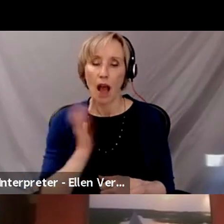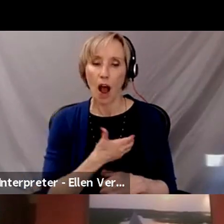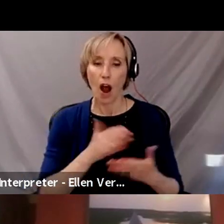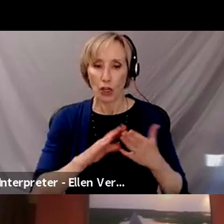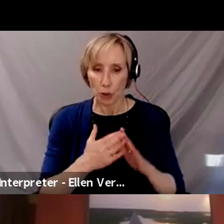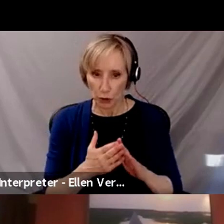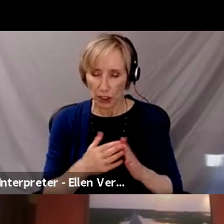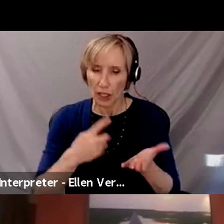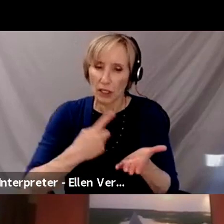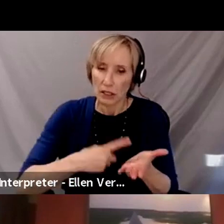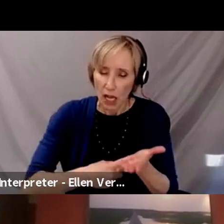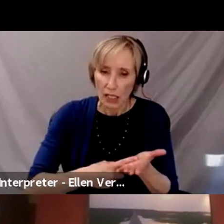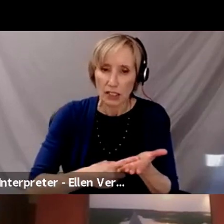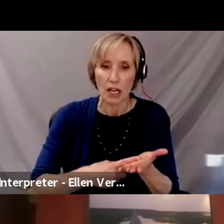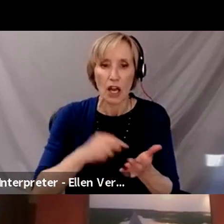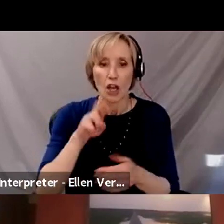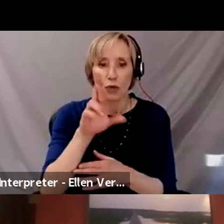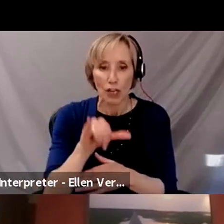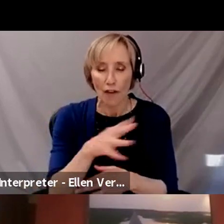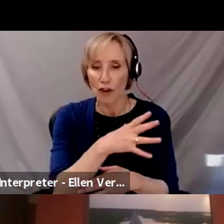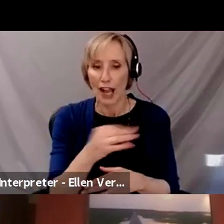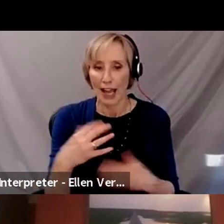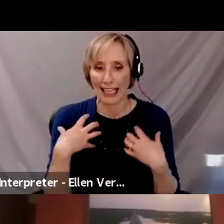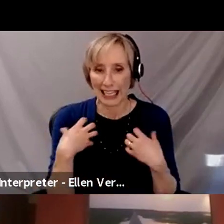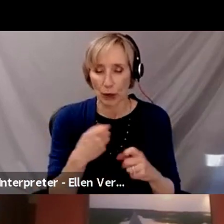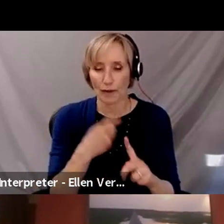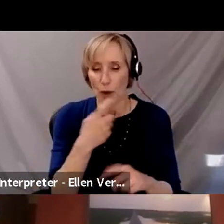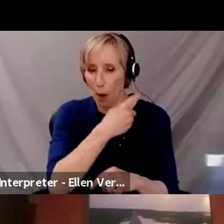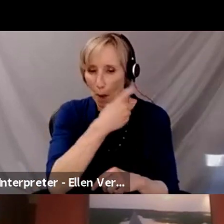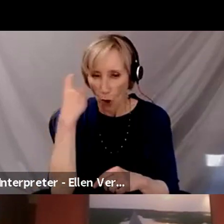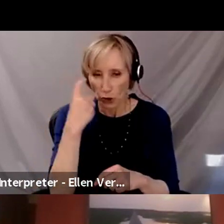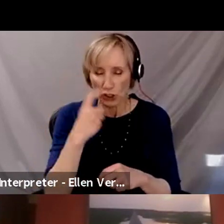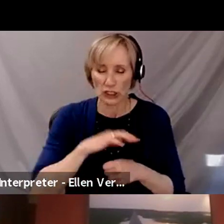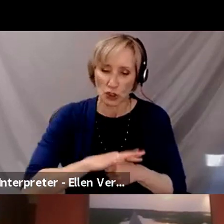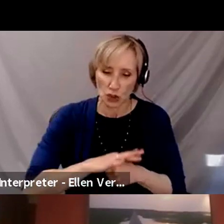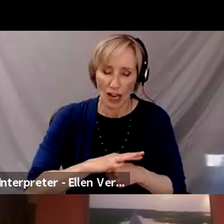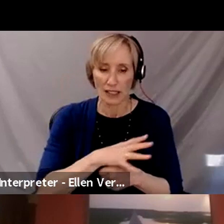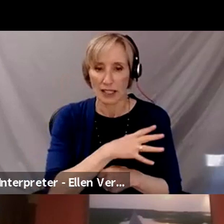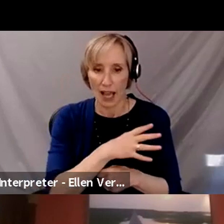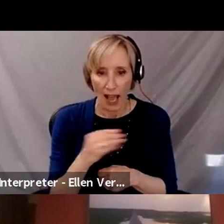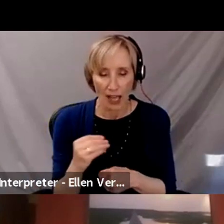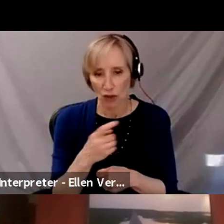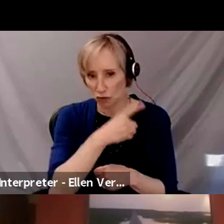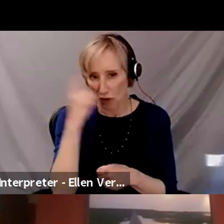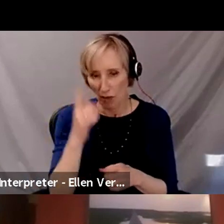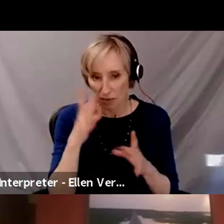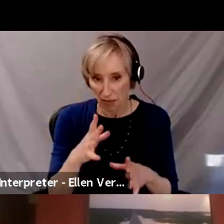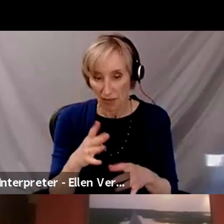emotional distress, trauma, and mental health conditions? And what do you believe is unique about the way our community addresses mental